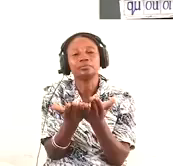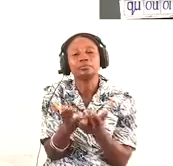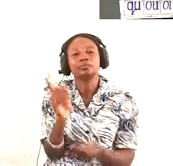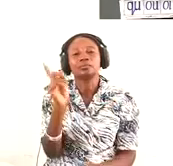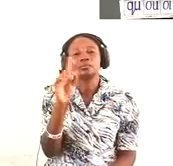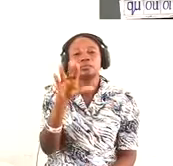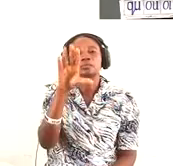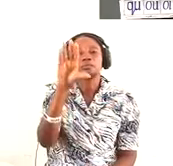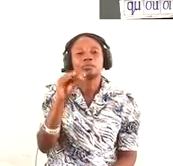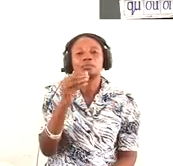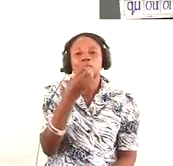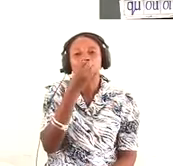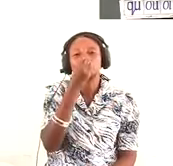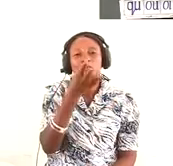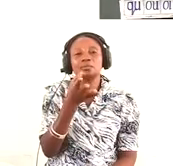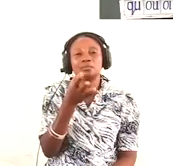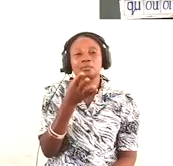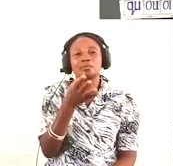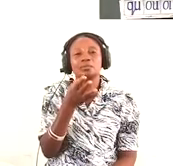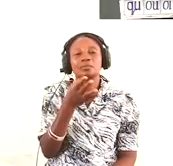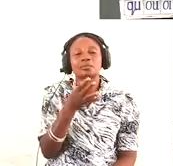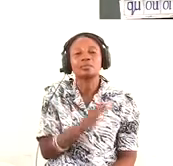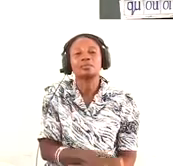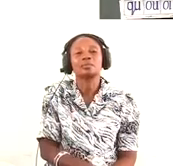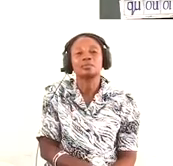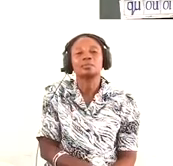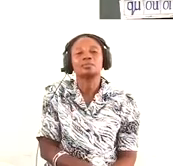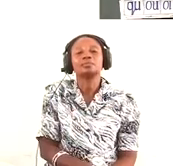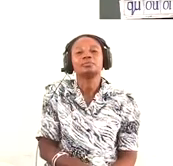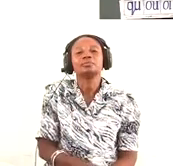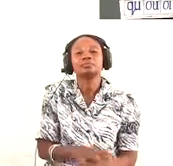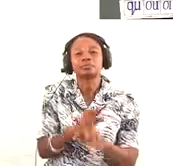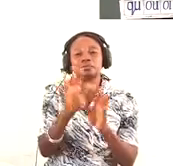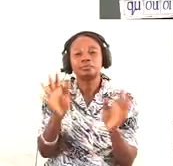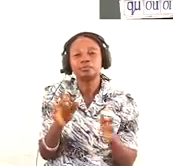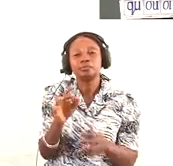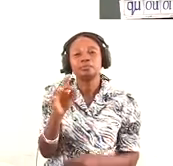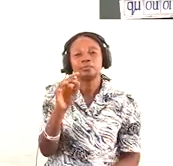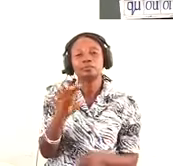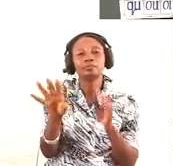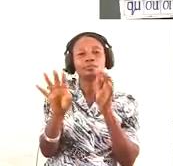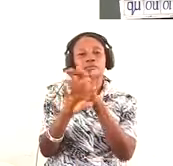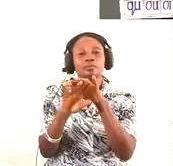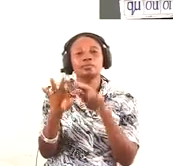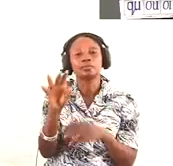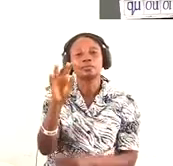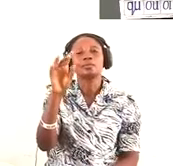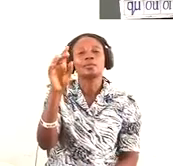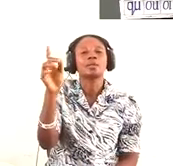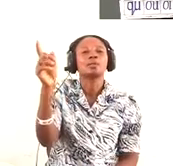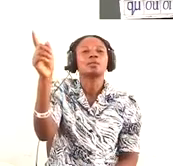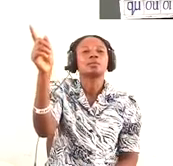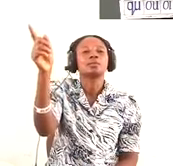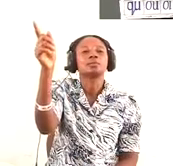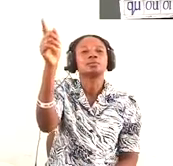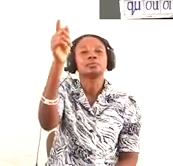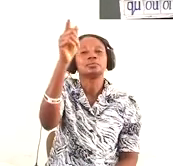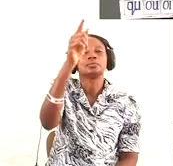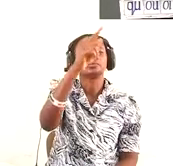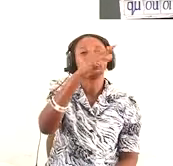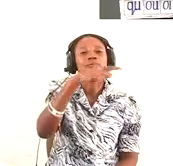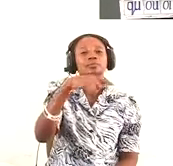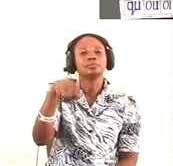What did we say? Let's everybody put his or her finger up. We say around.